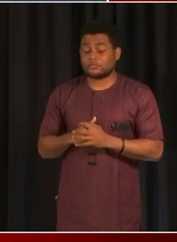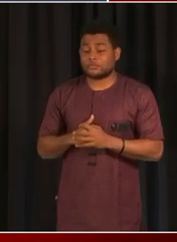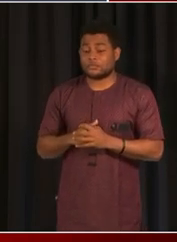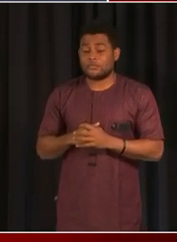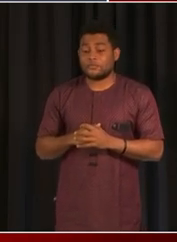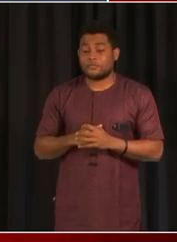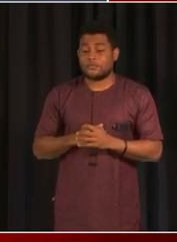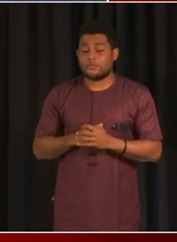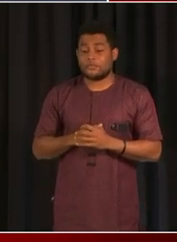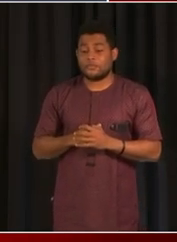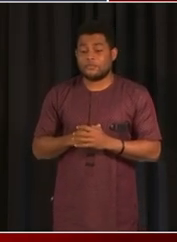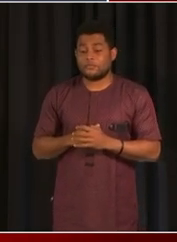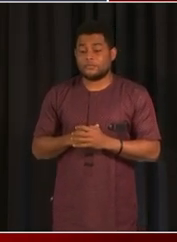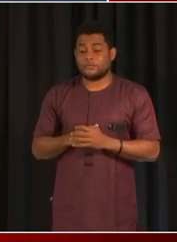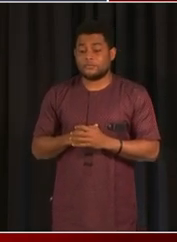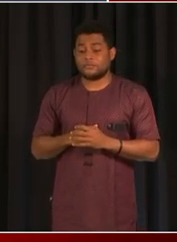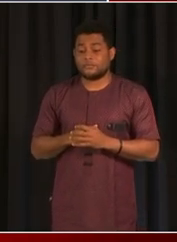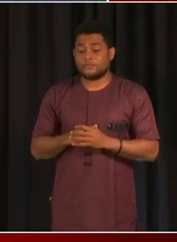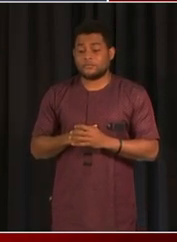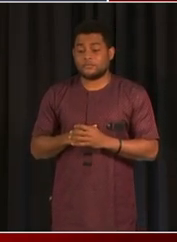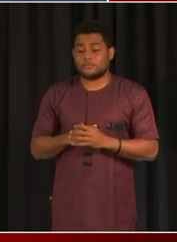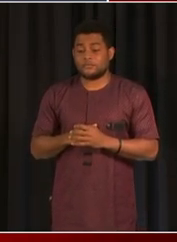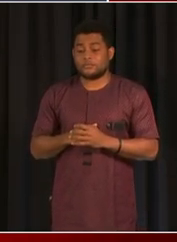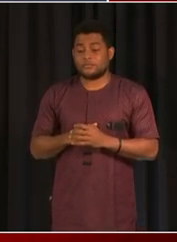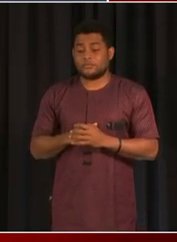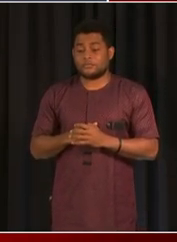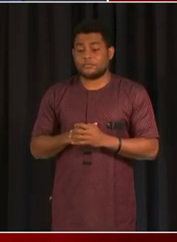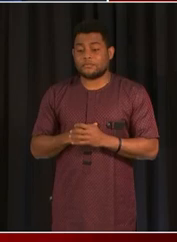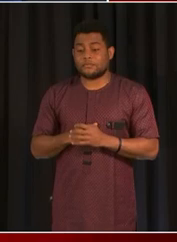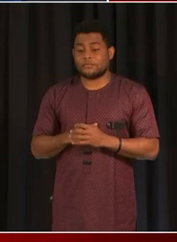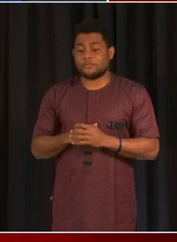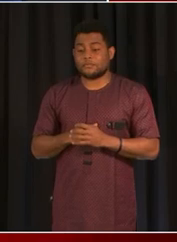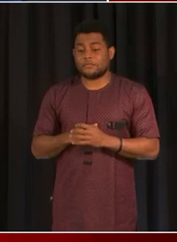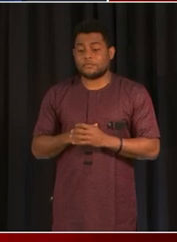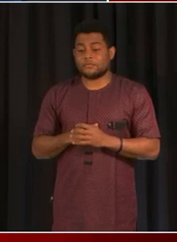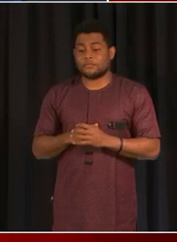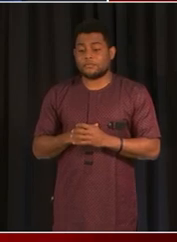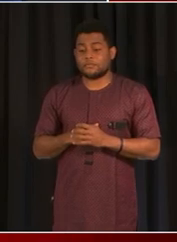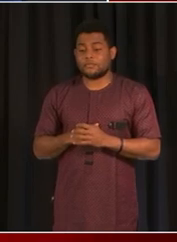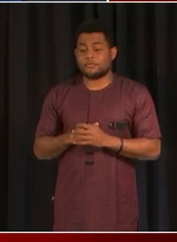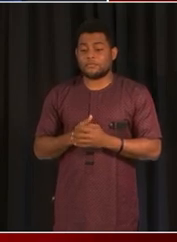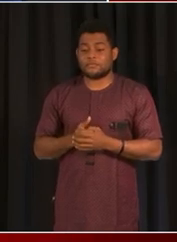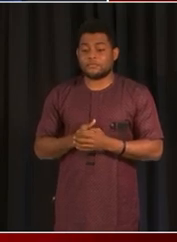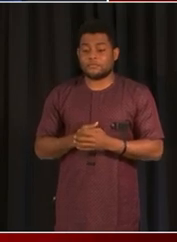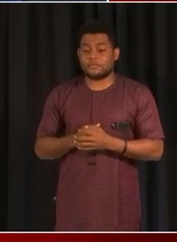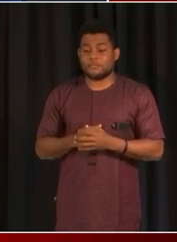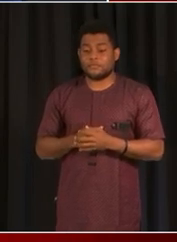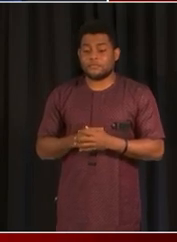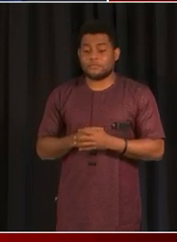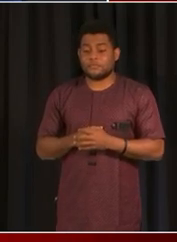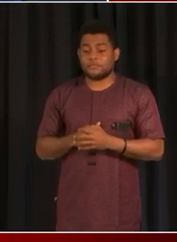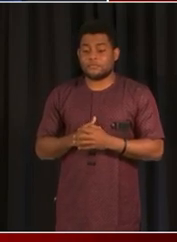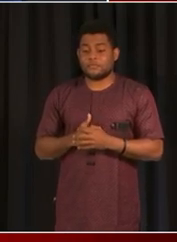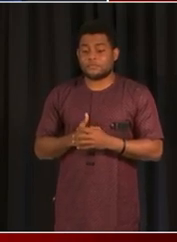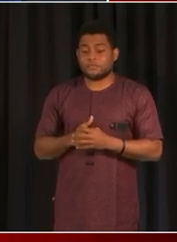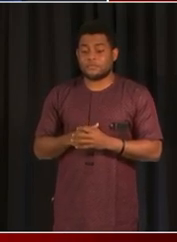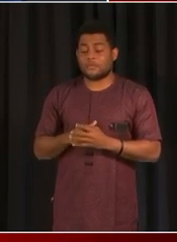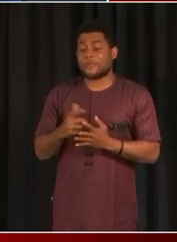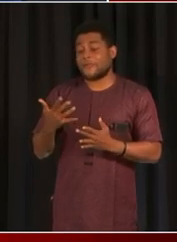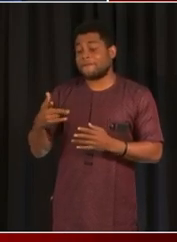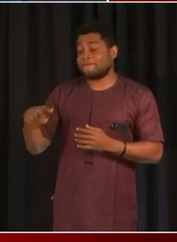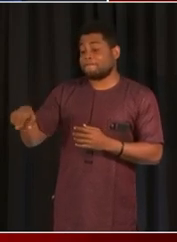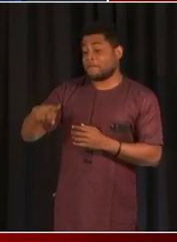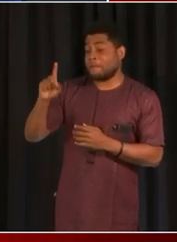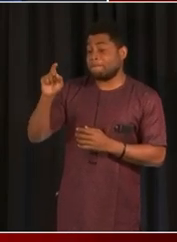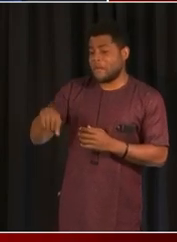an individual has to have an option while the vaccines are approved under EUA. Most employers, similar